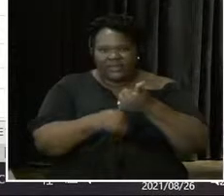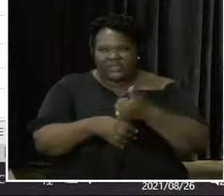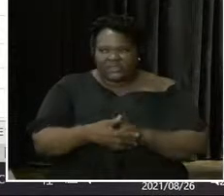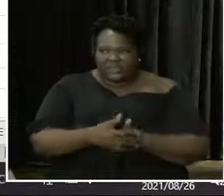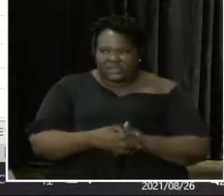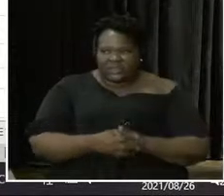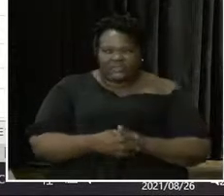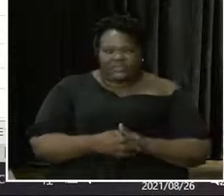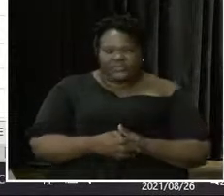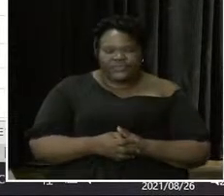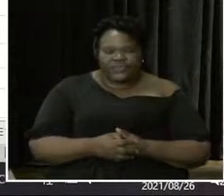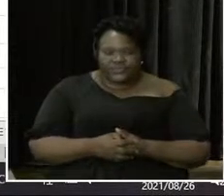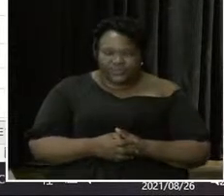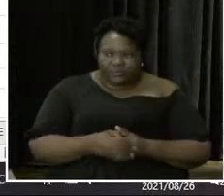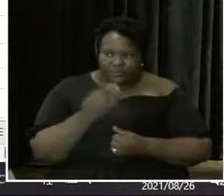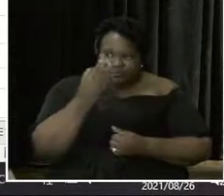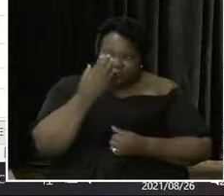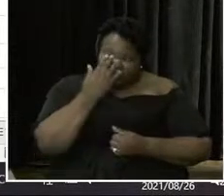Yeah.